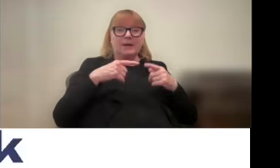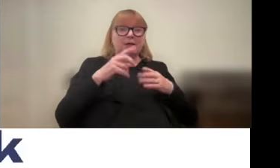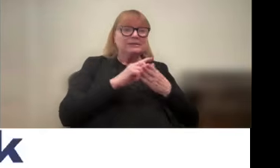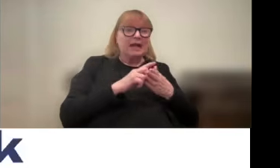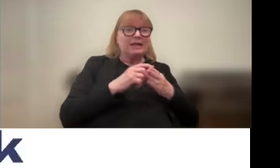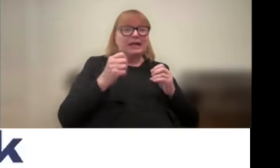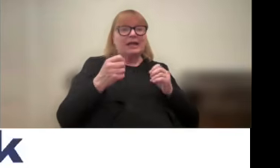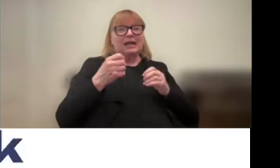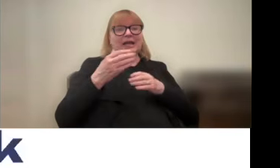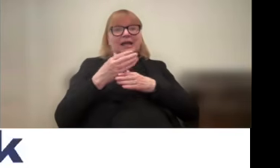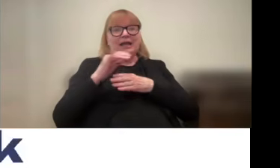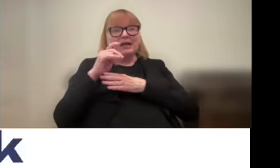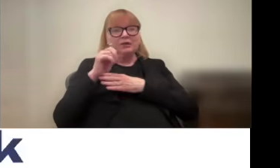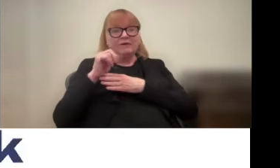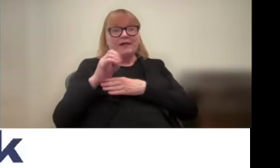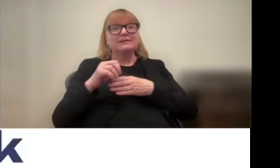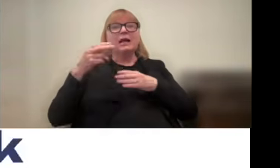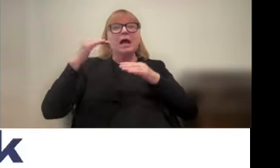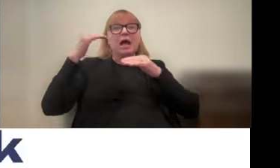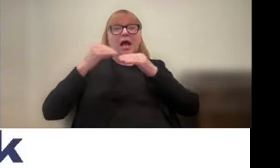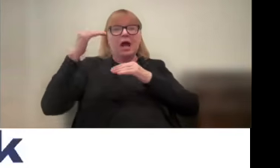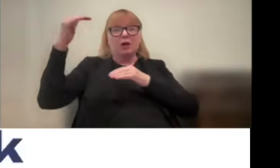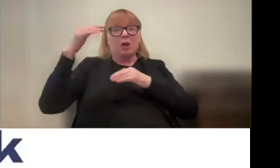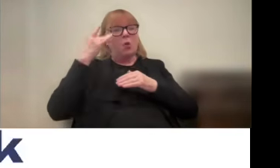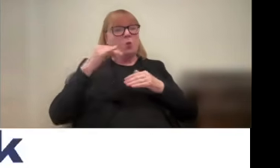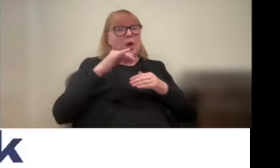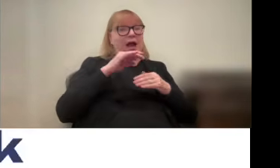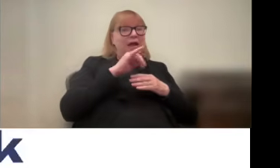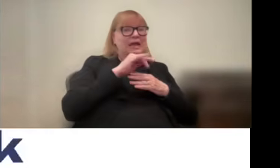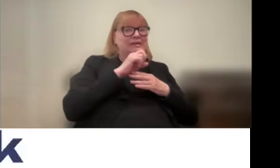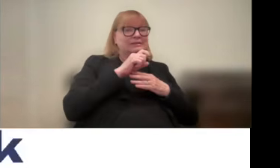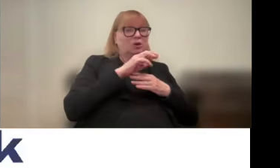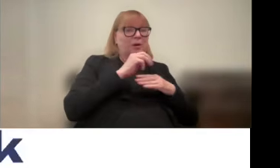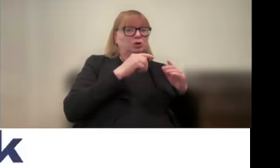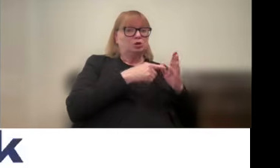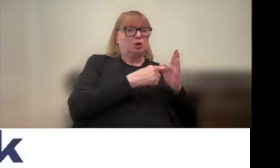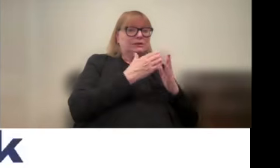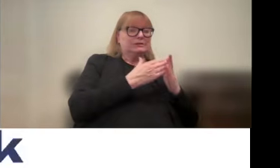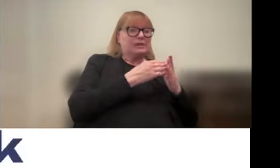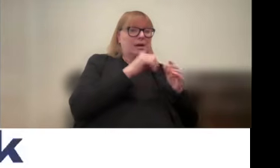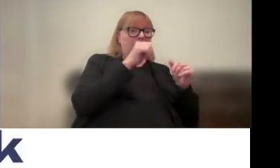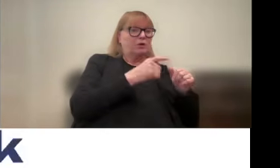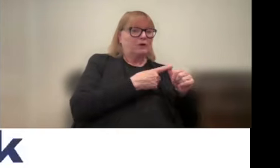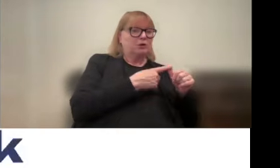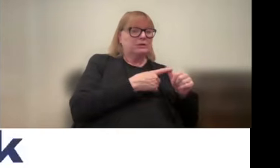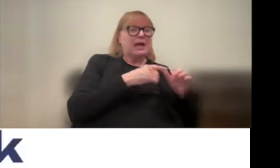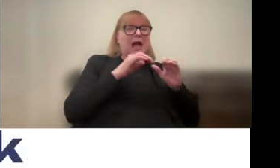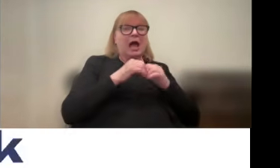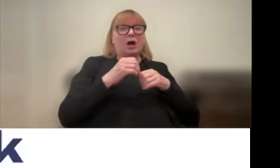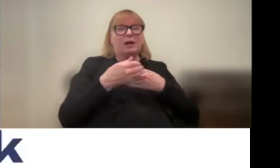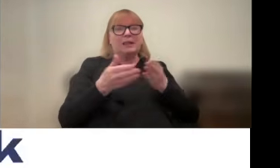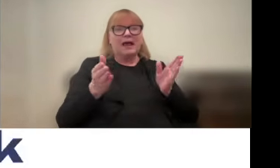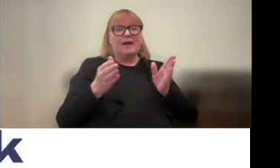design, interface, and hierarchy. Why does Instagram show us certain posts first? How does the layout